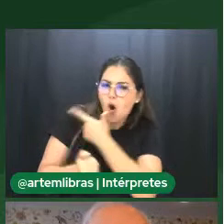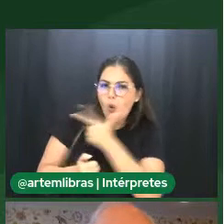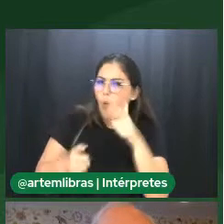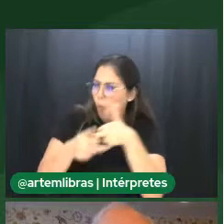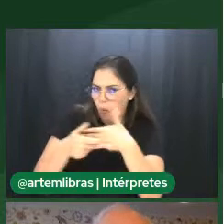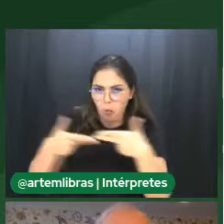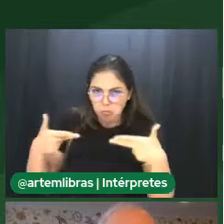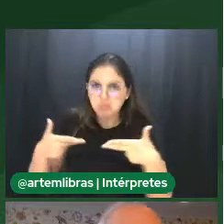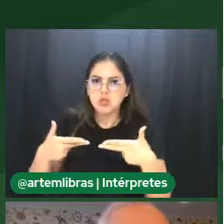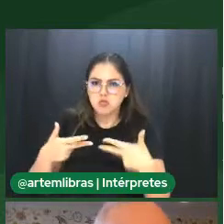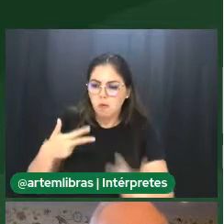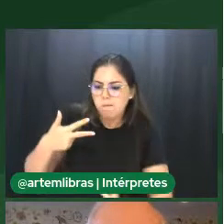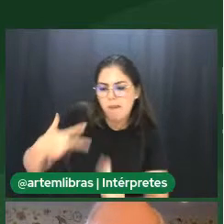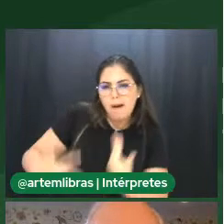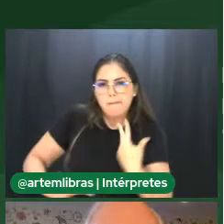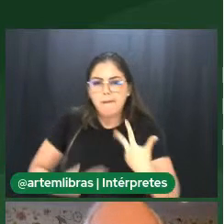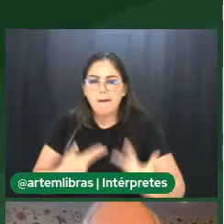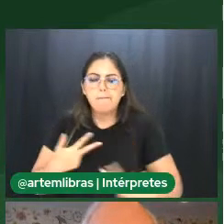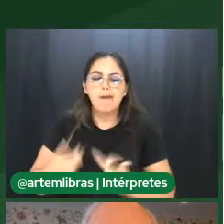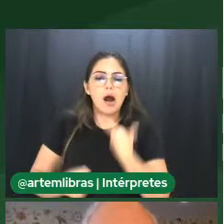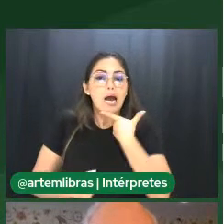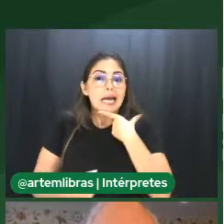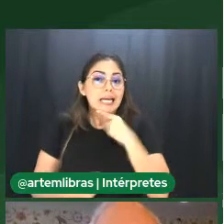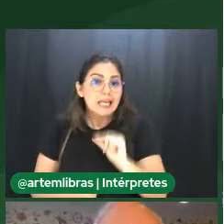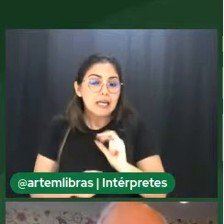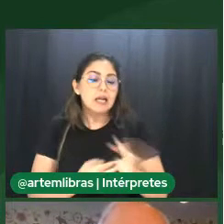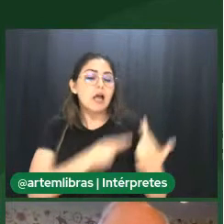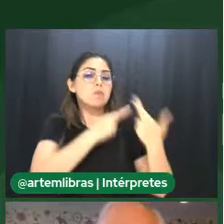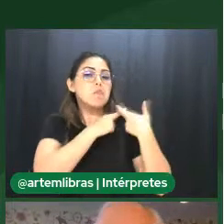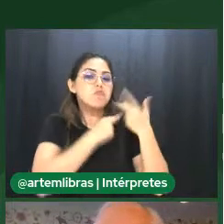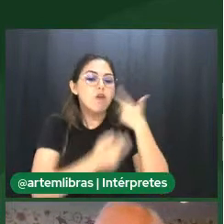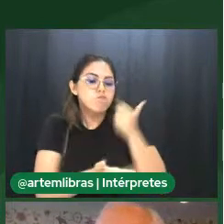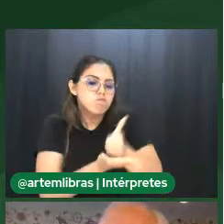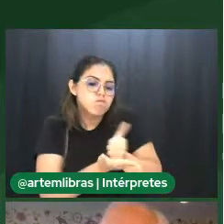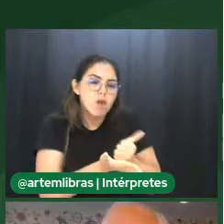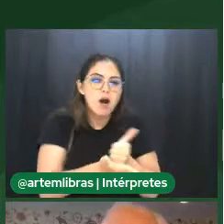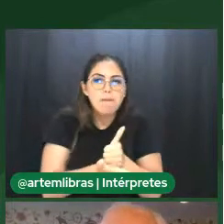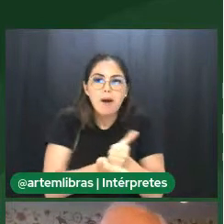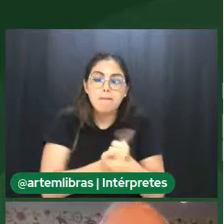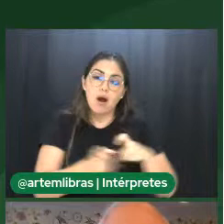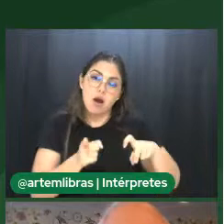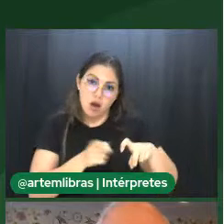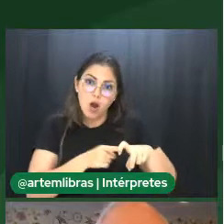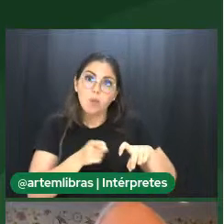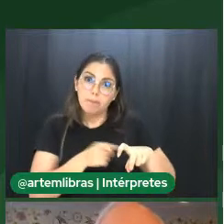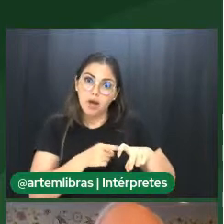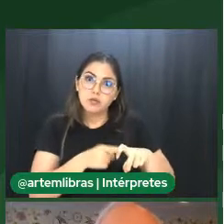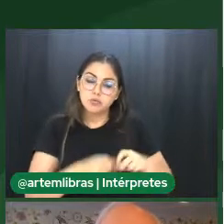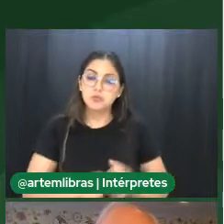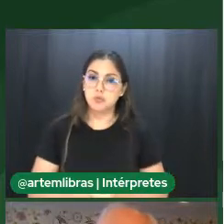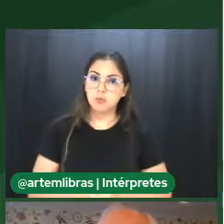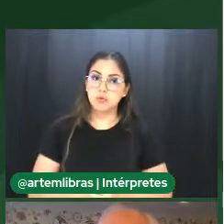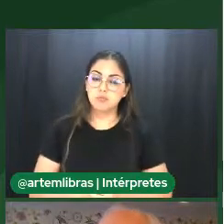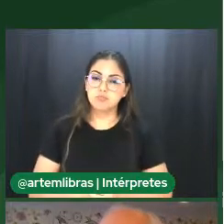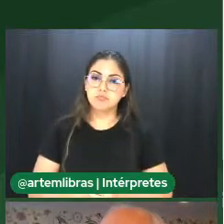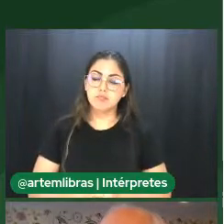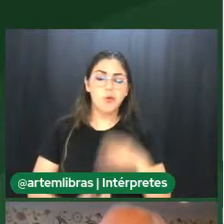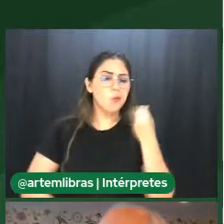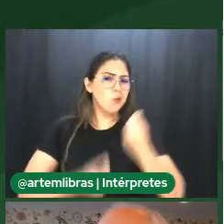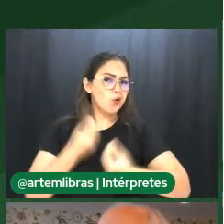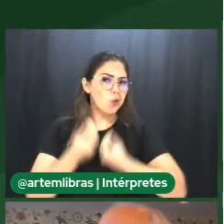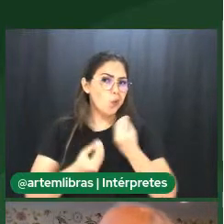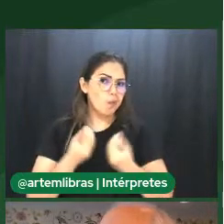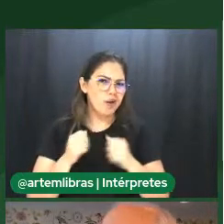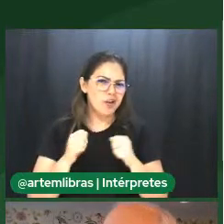with minimal or reduced invasive principles. So that's a bright future that I think we'll continue